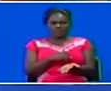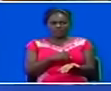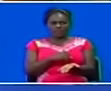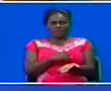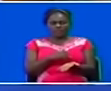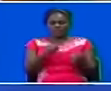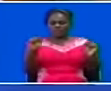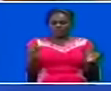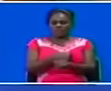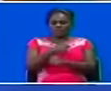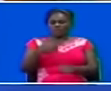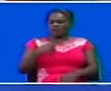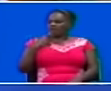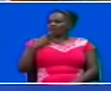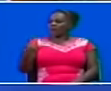we cannot have 100%